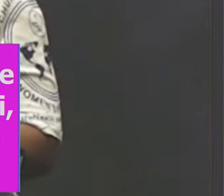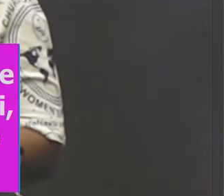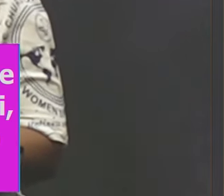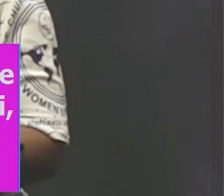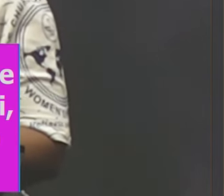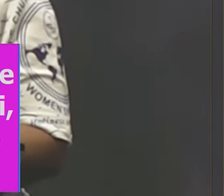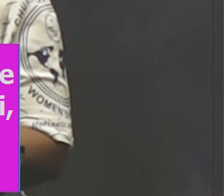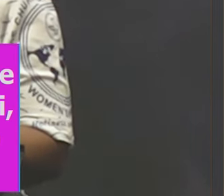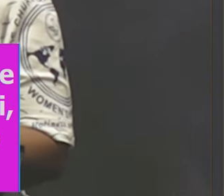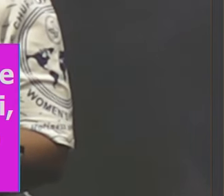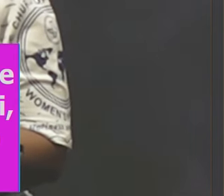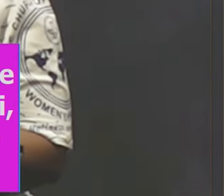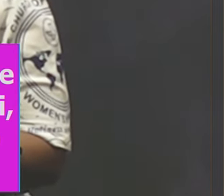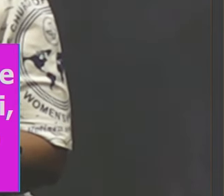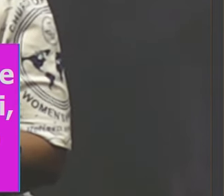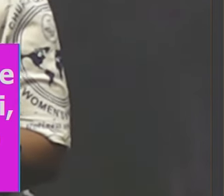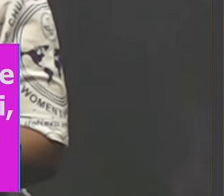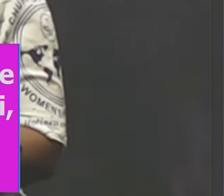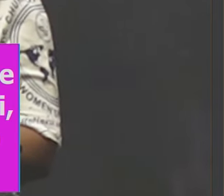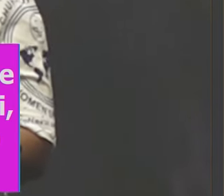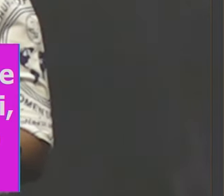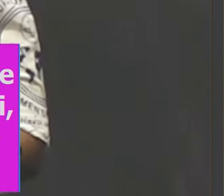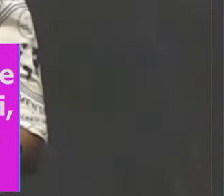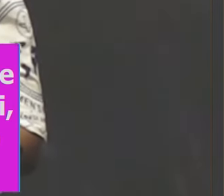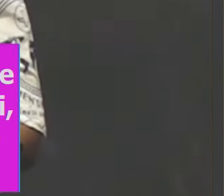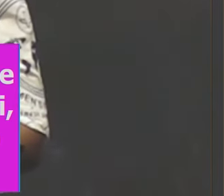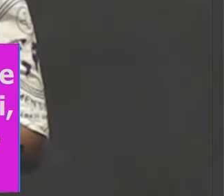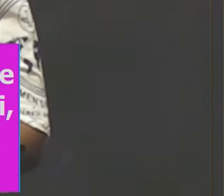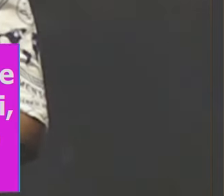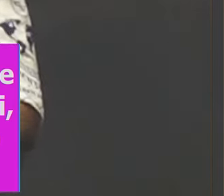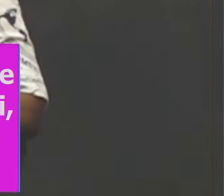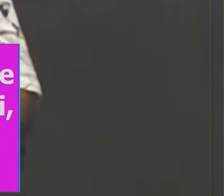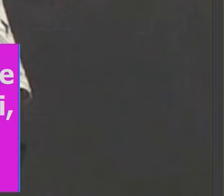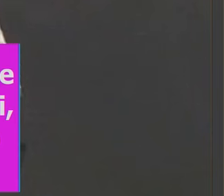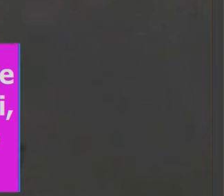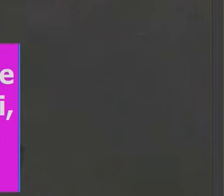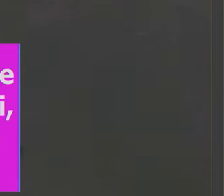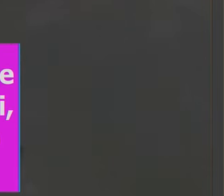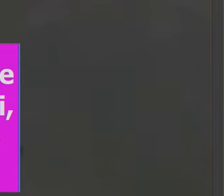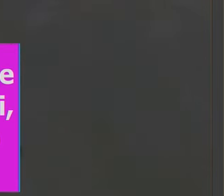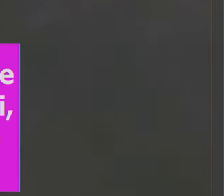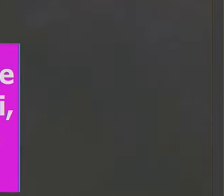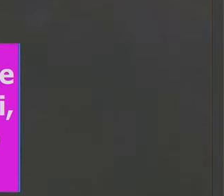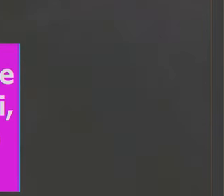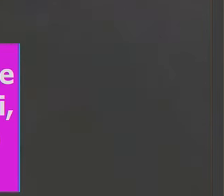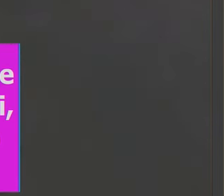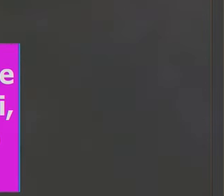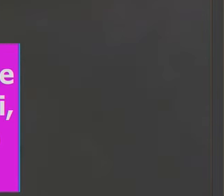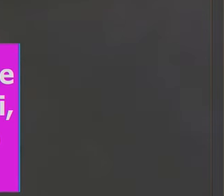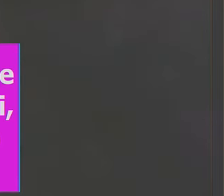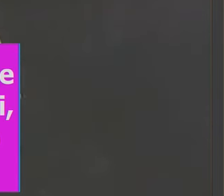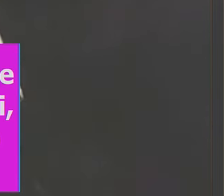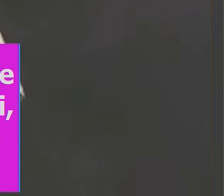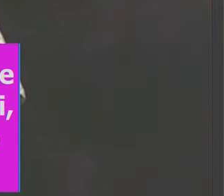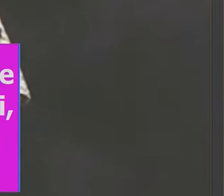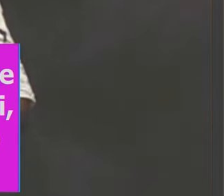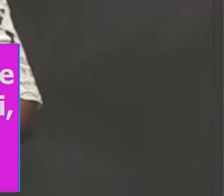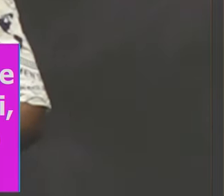wo se eni ni binti wonti wadome asase